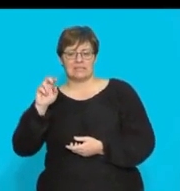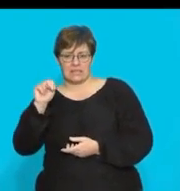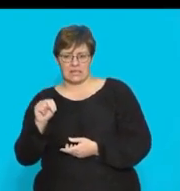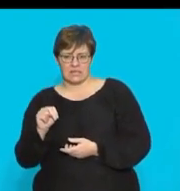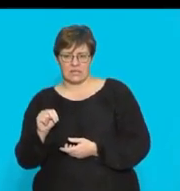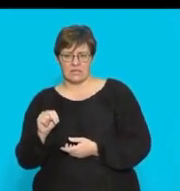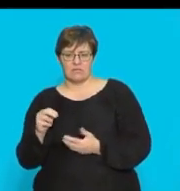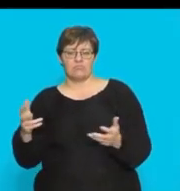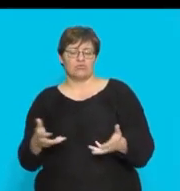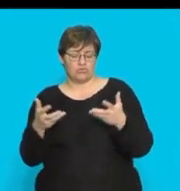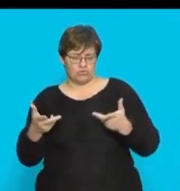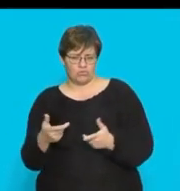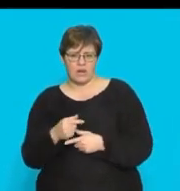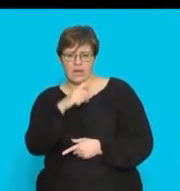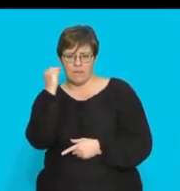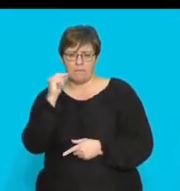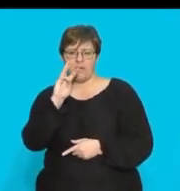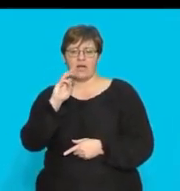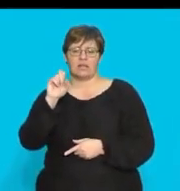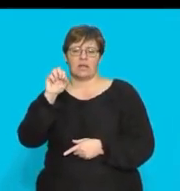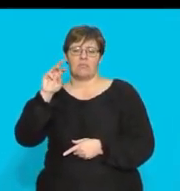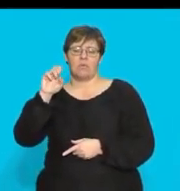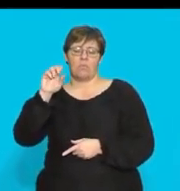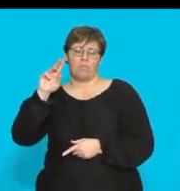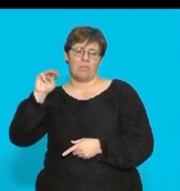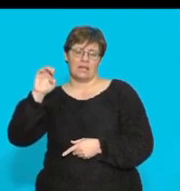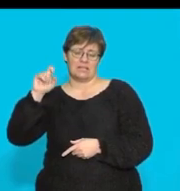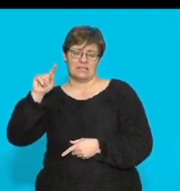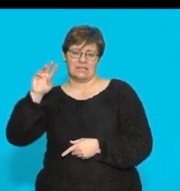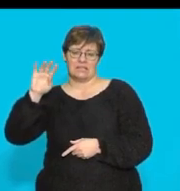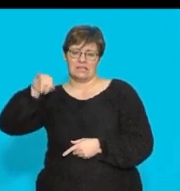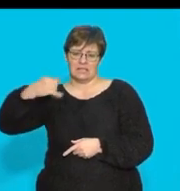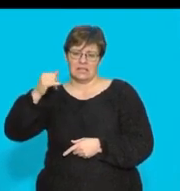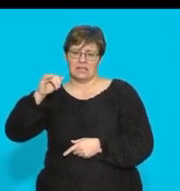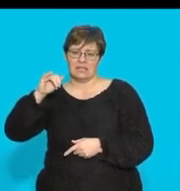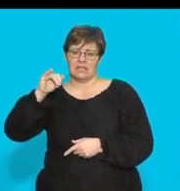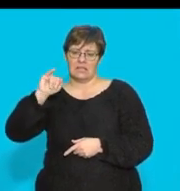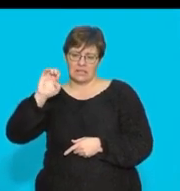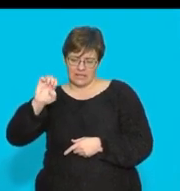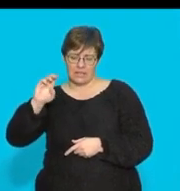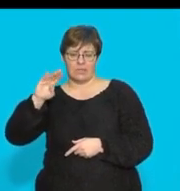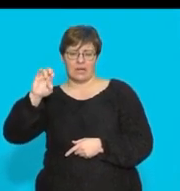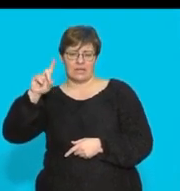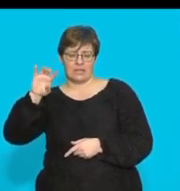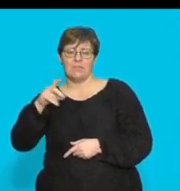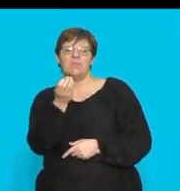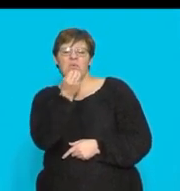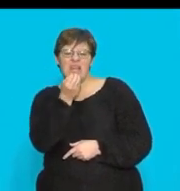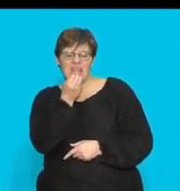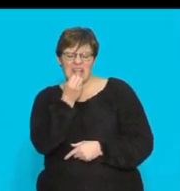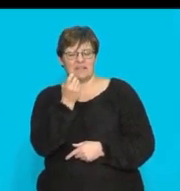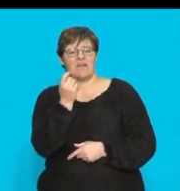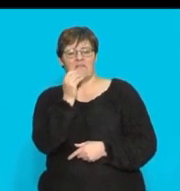The waterblommetjies are used as a vegetable in this dish. So we're just giving you an idea that we can actually eat